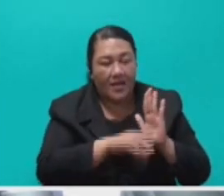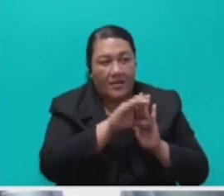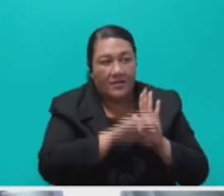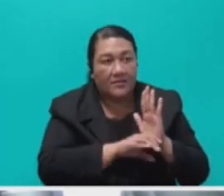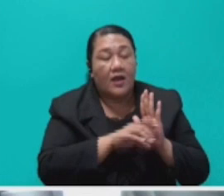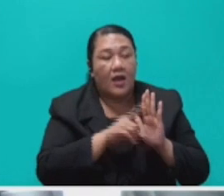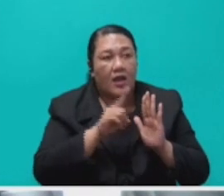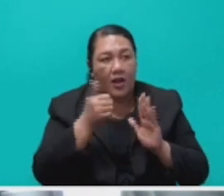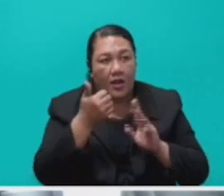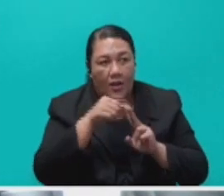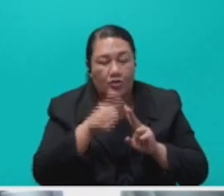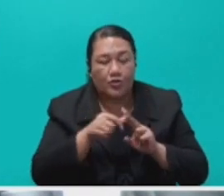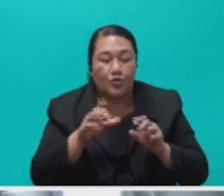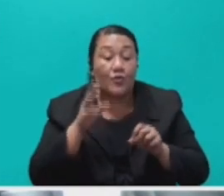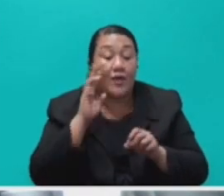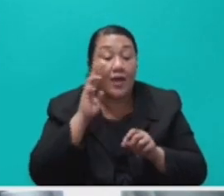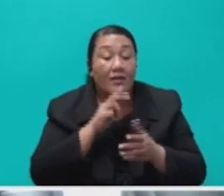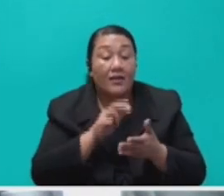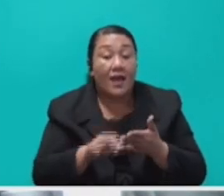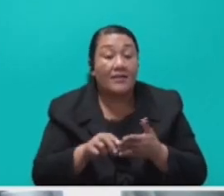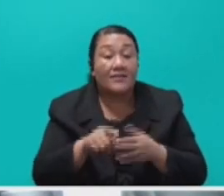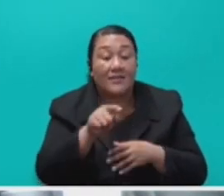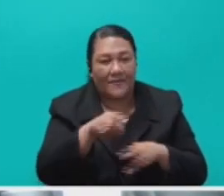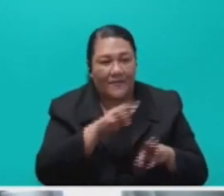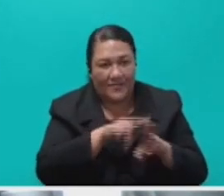multiracial and multi-religious country.